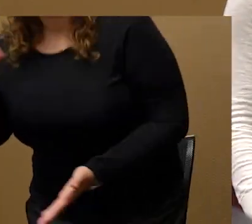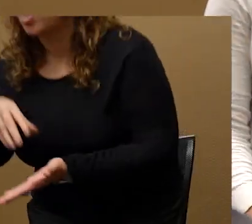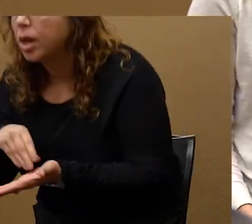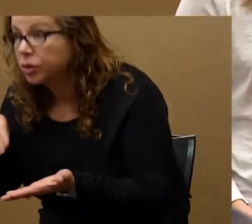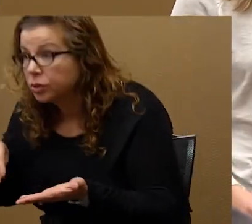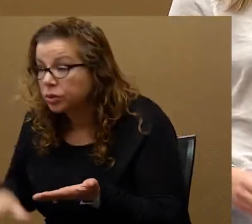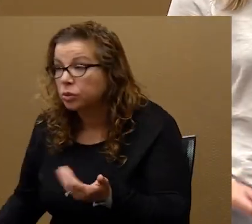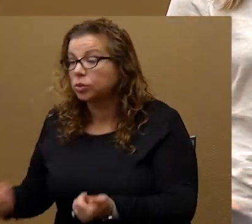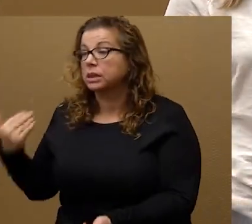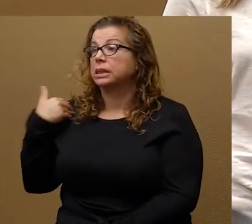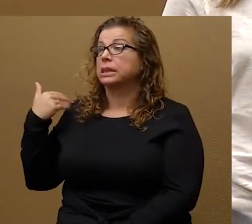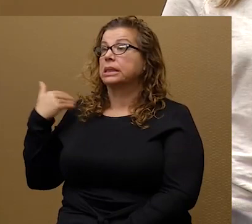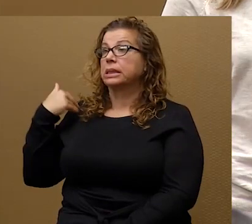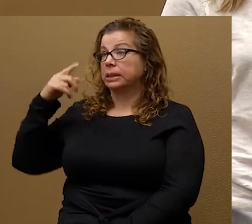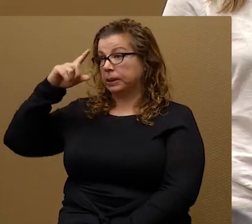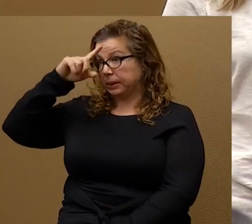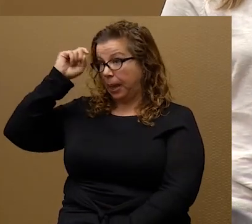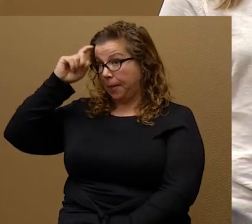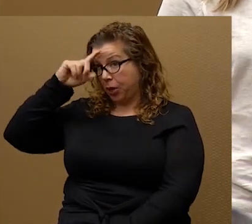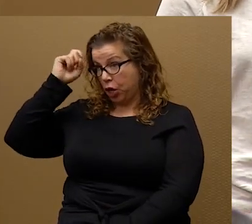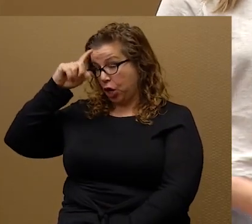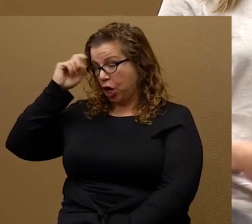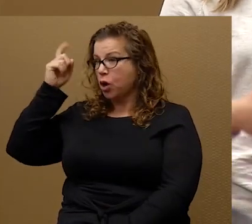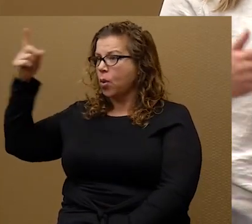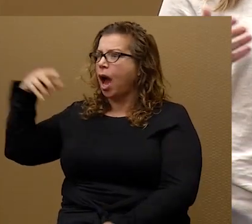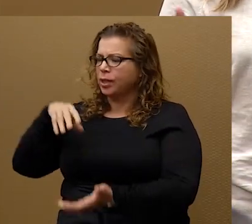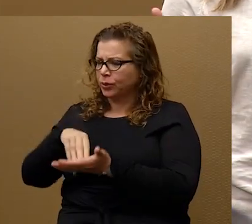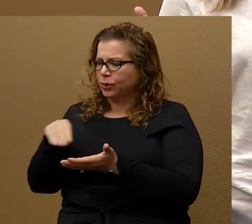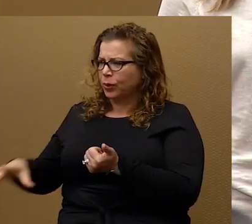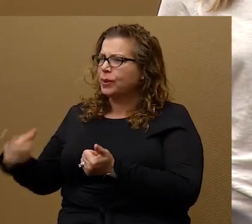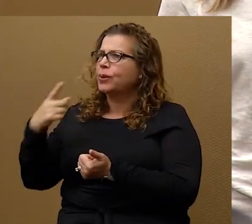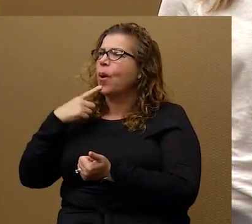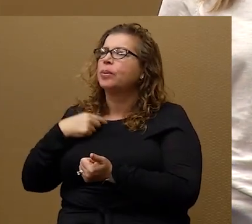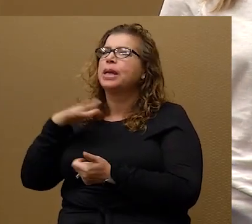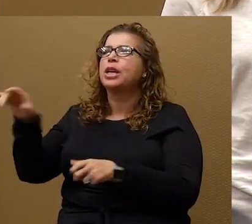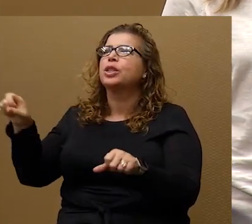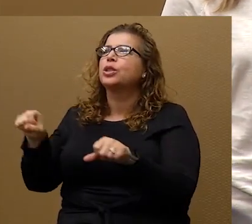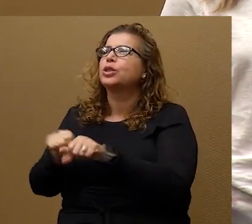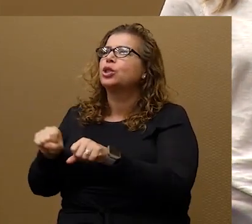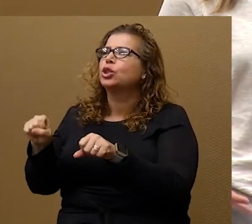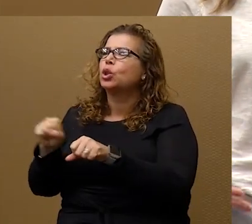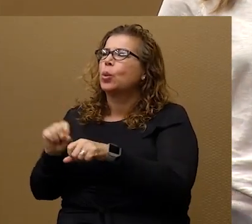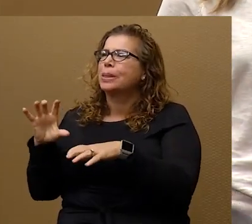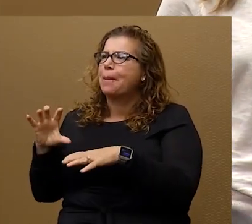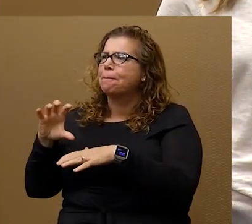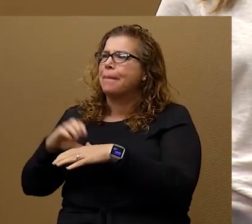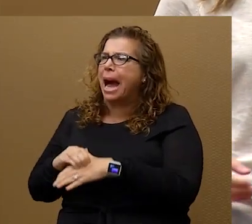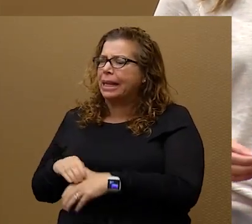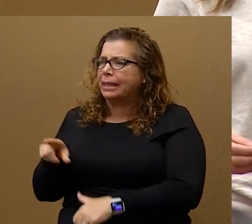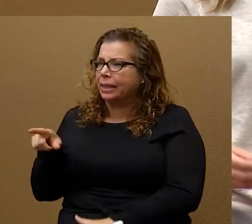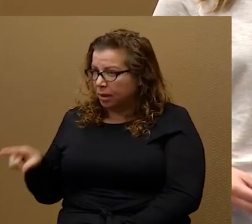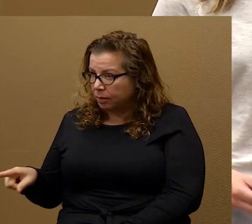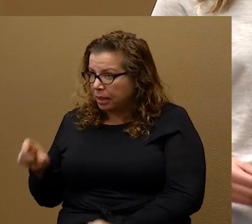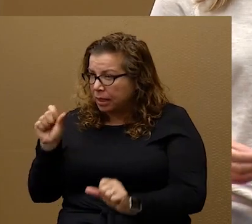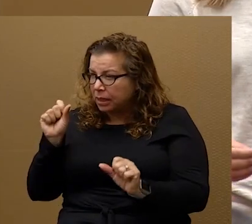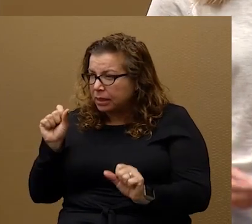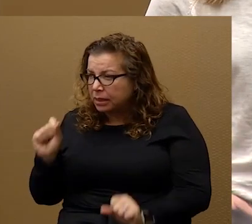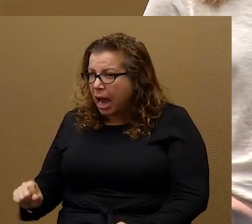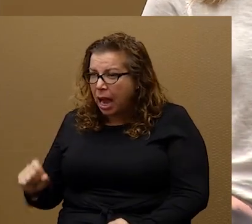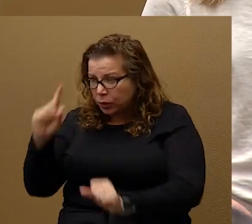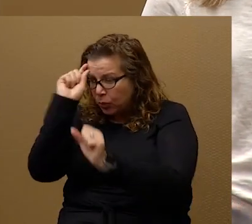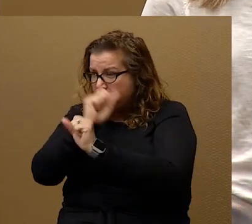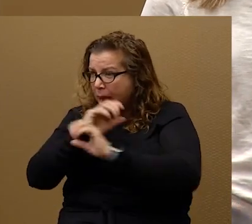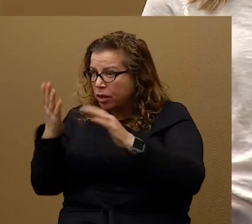was expressing that his shoes were biting him. So think about the entire day. If you were wearing something that was itchy